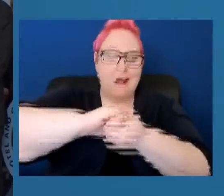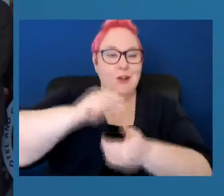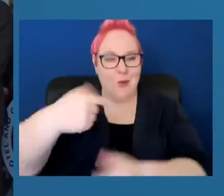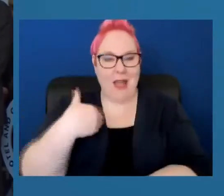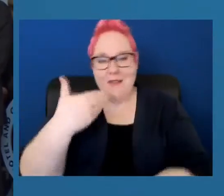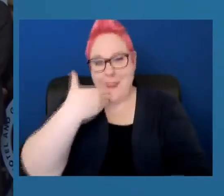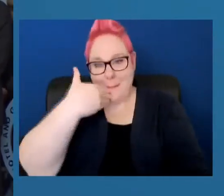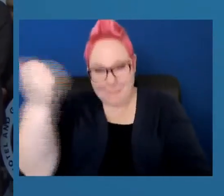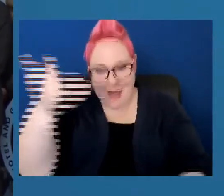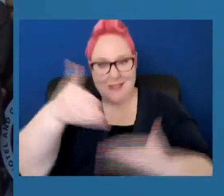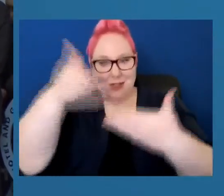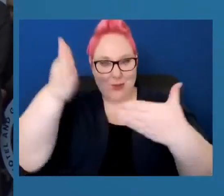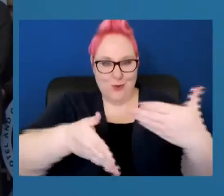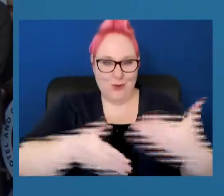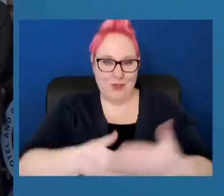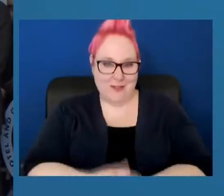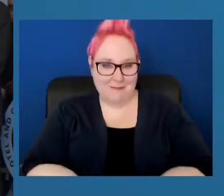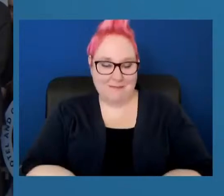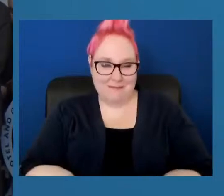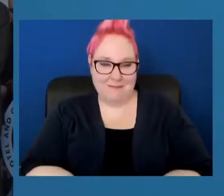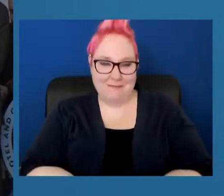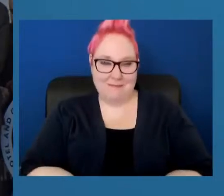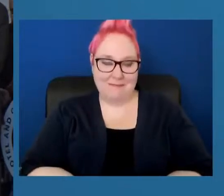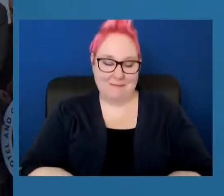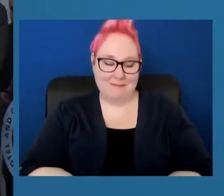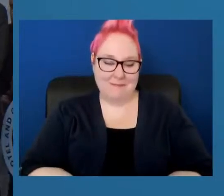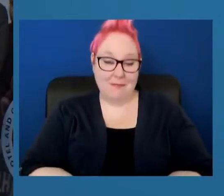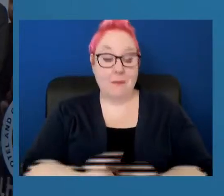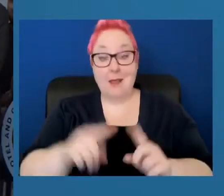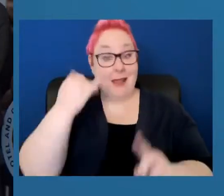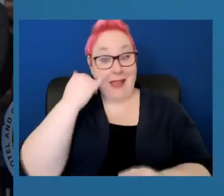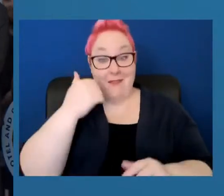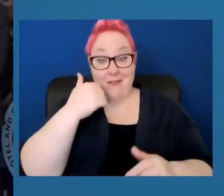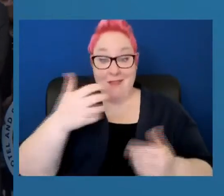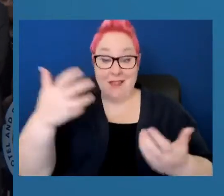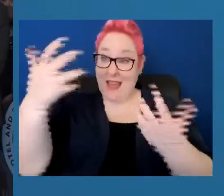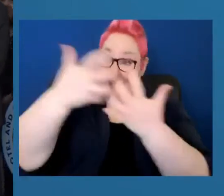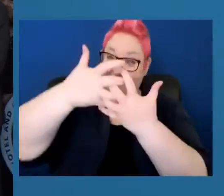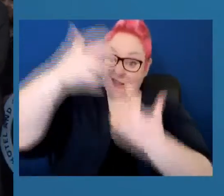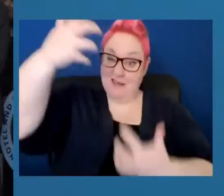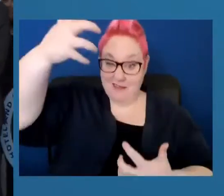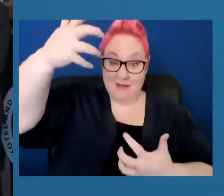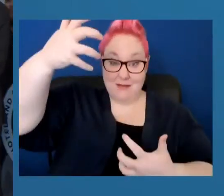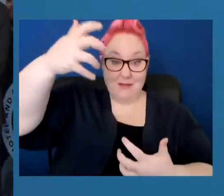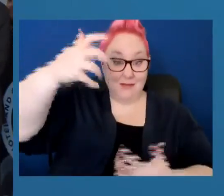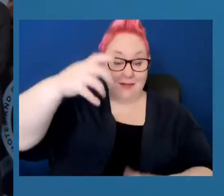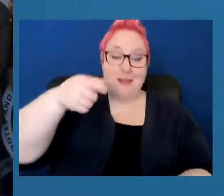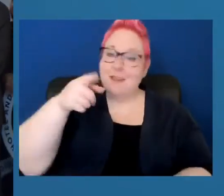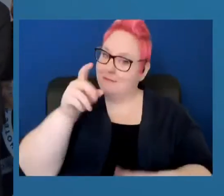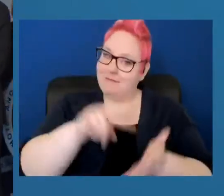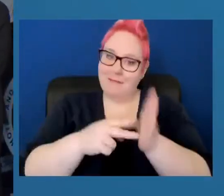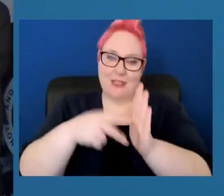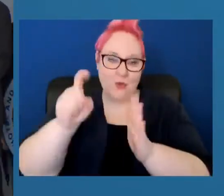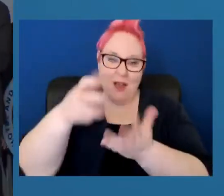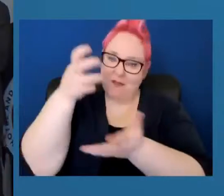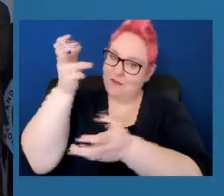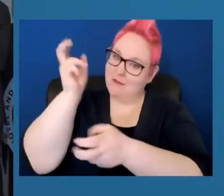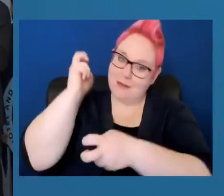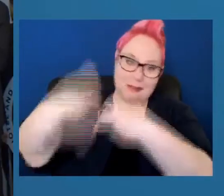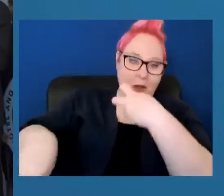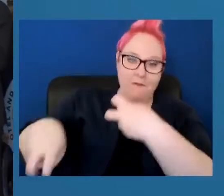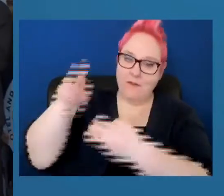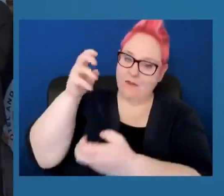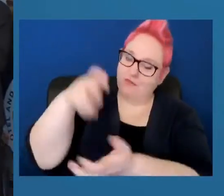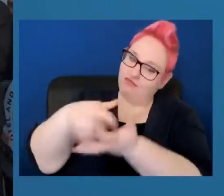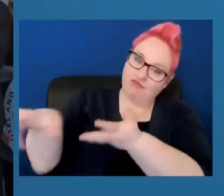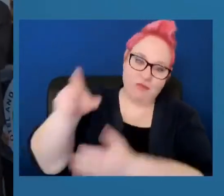solutions. That's right. But if you don't work together, you got to get tough. That's right, yes. And Rich